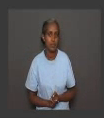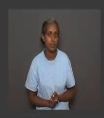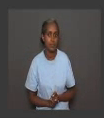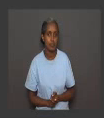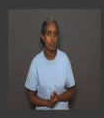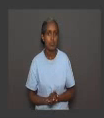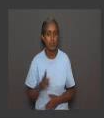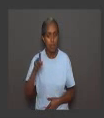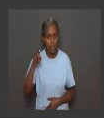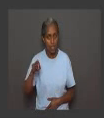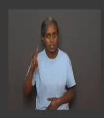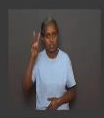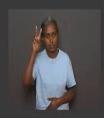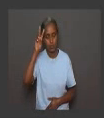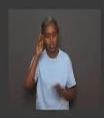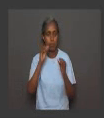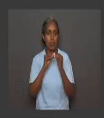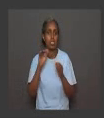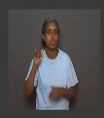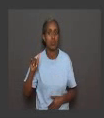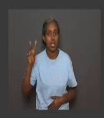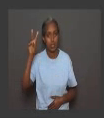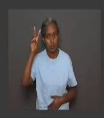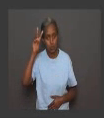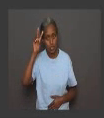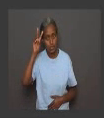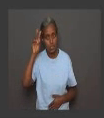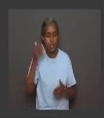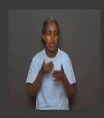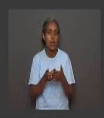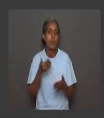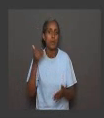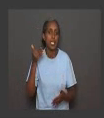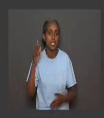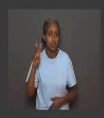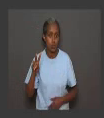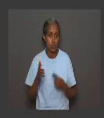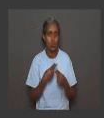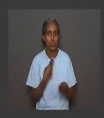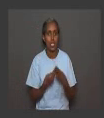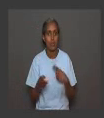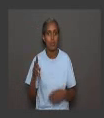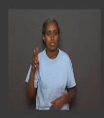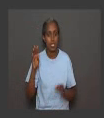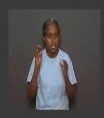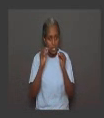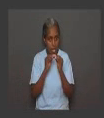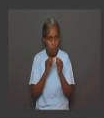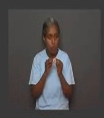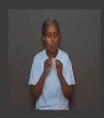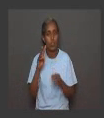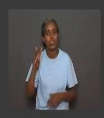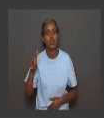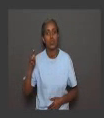X squared plus y squared minus 2 times the sum